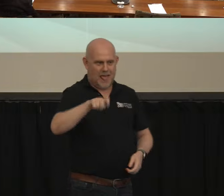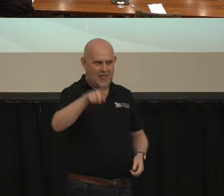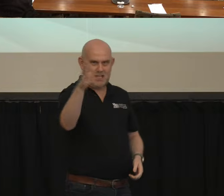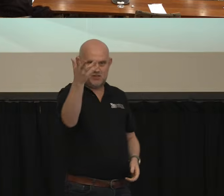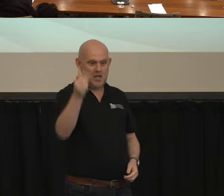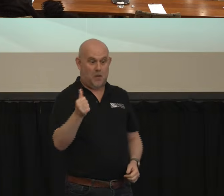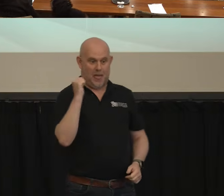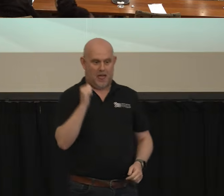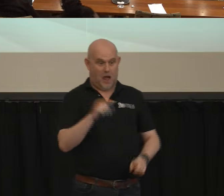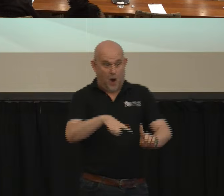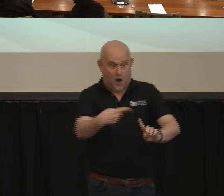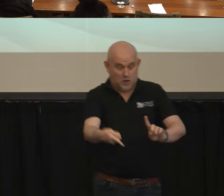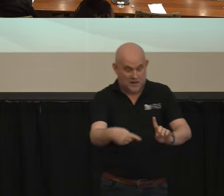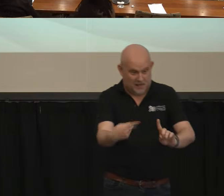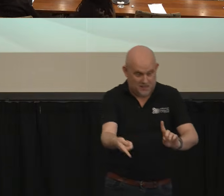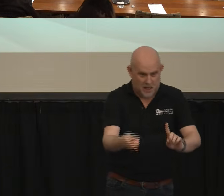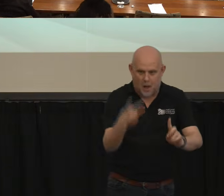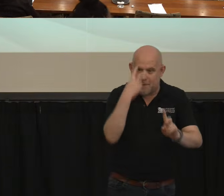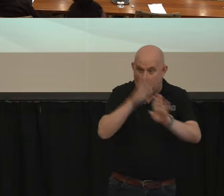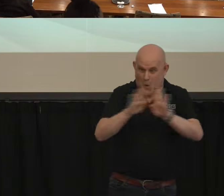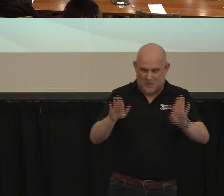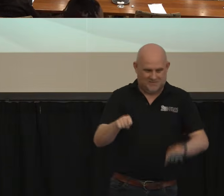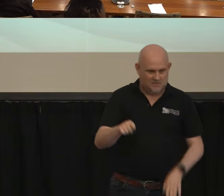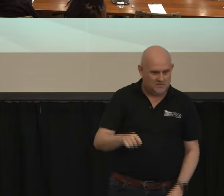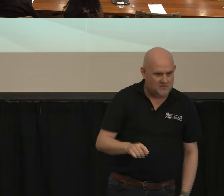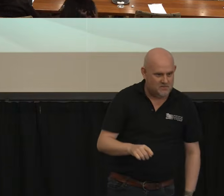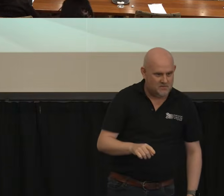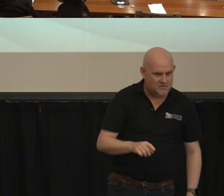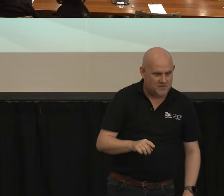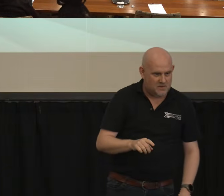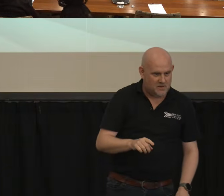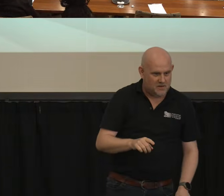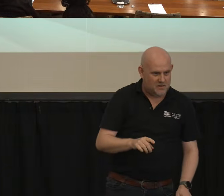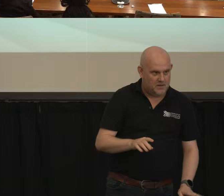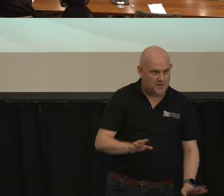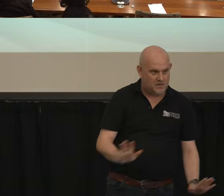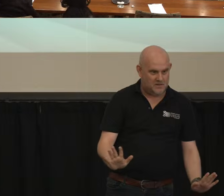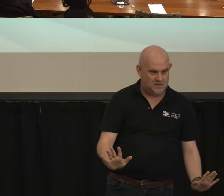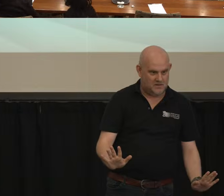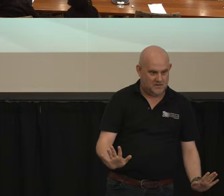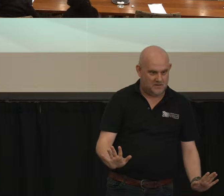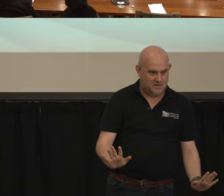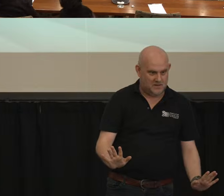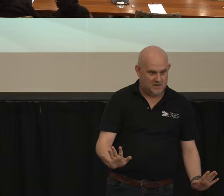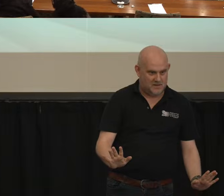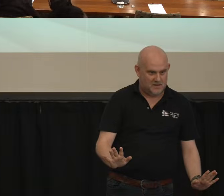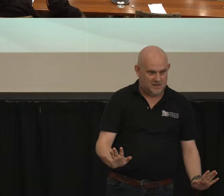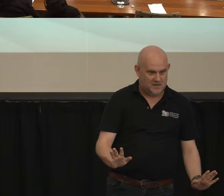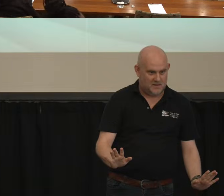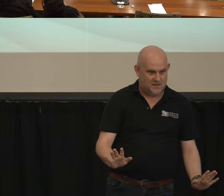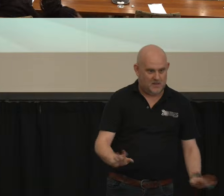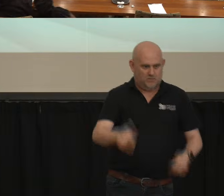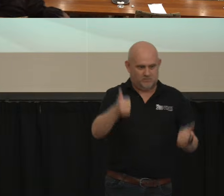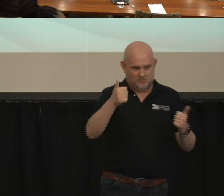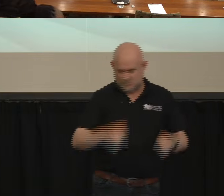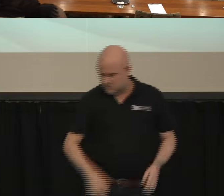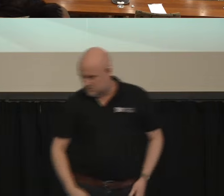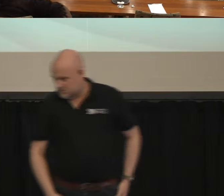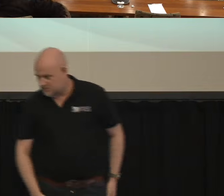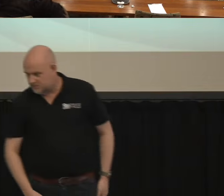Someone with a mouse pointer must please just click on the video. The next slide, there we go. Okay, just hold on, there we go. It's going to start.